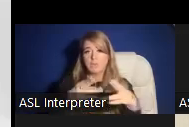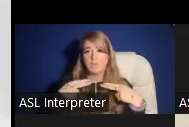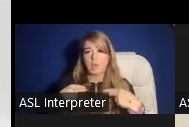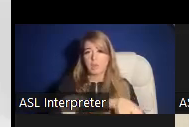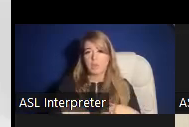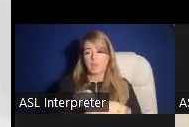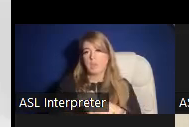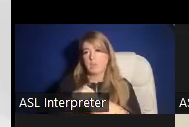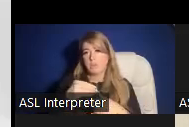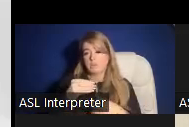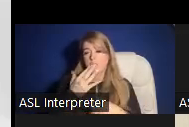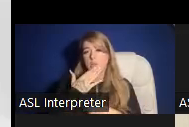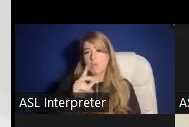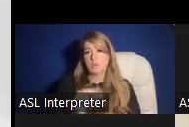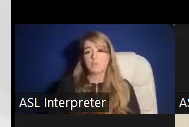Colorado.